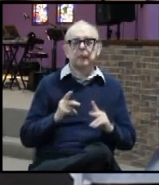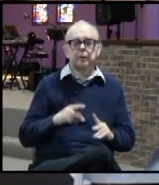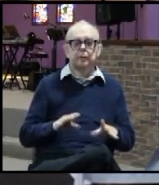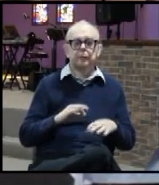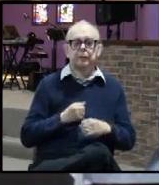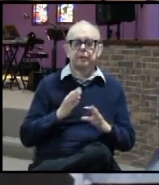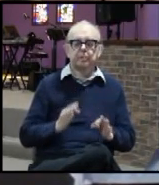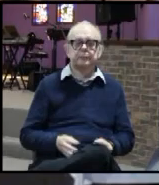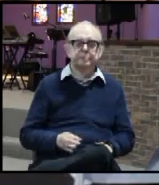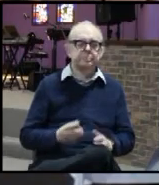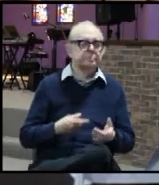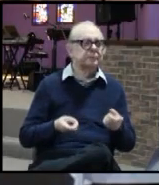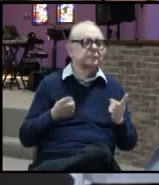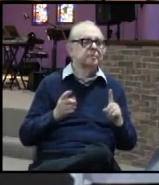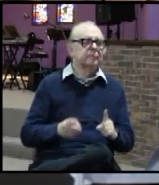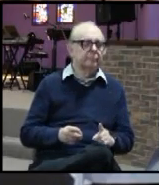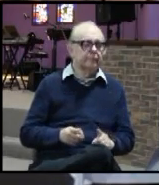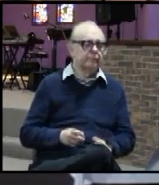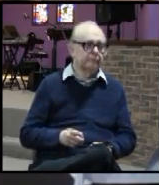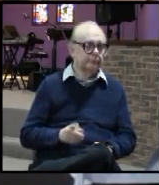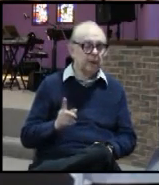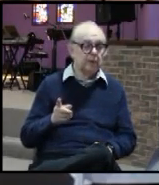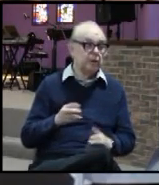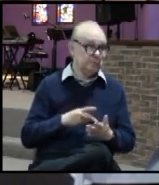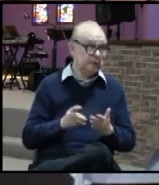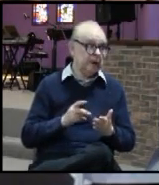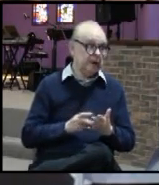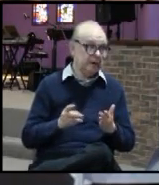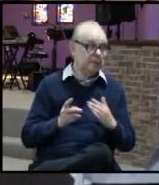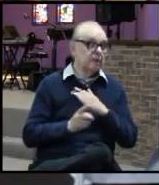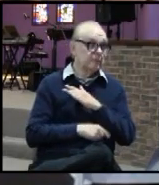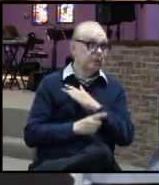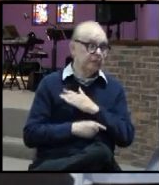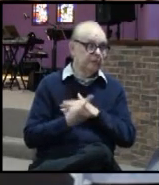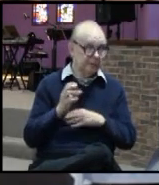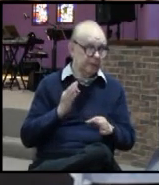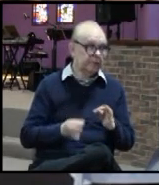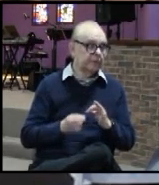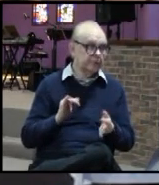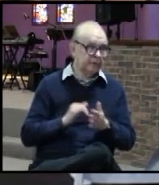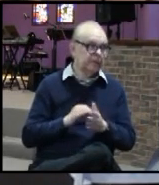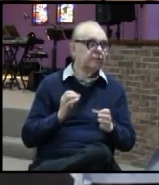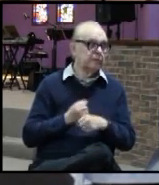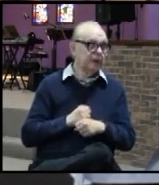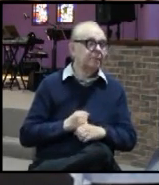decisions. And what happens? You suffer the consequences of the decisions that you make.